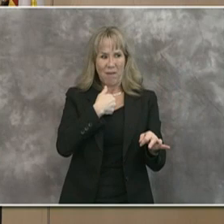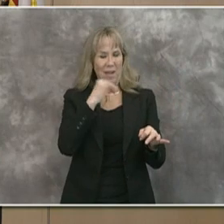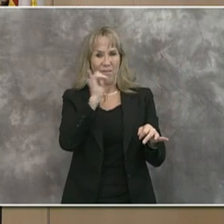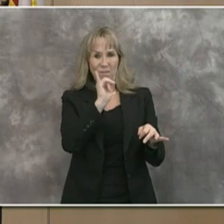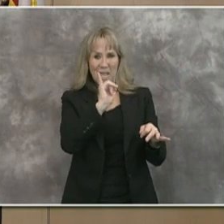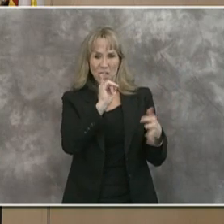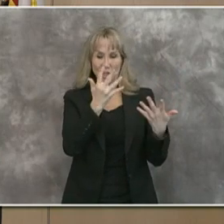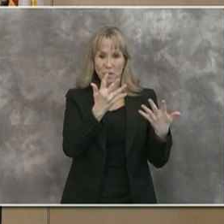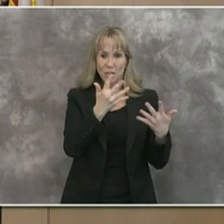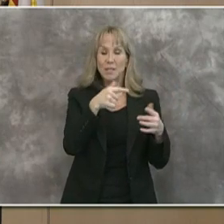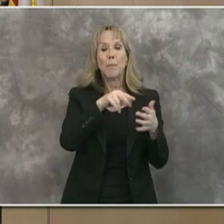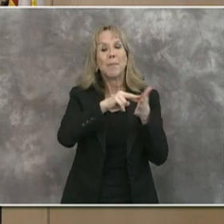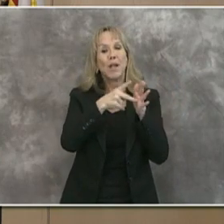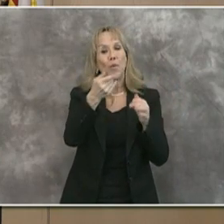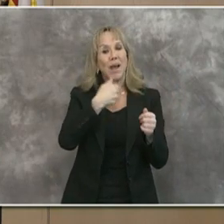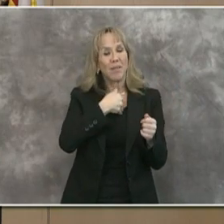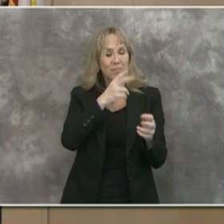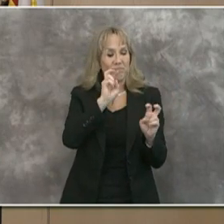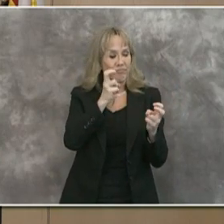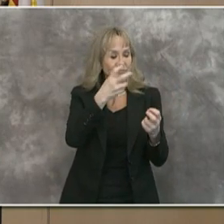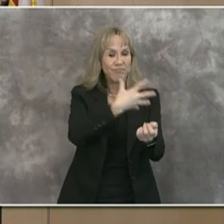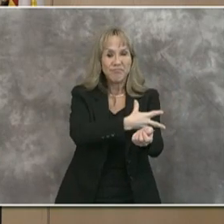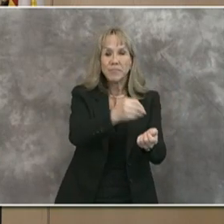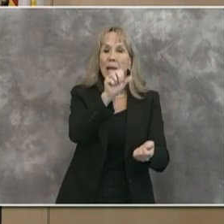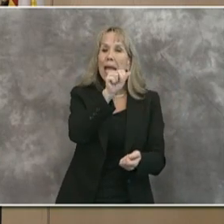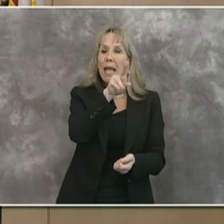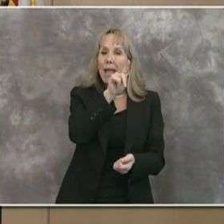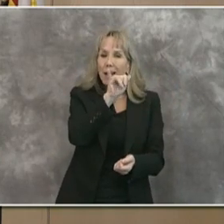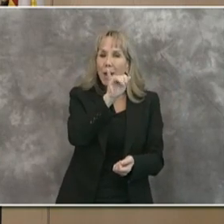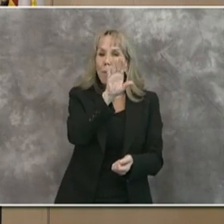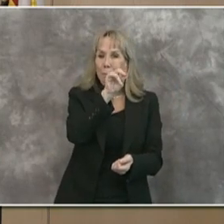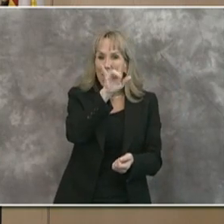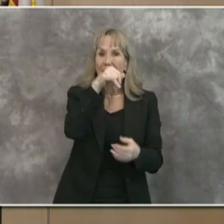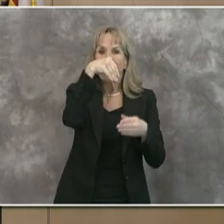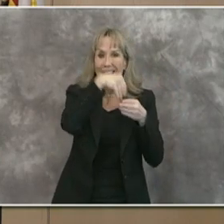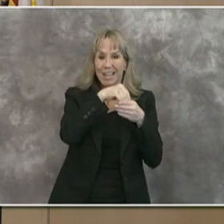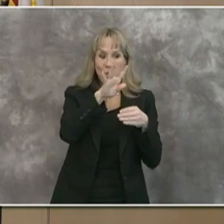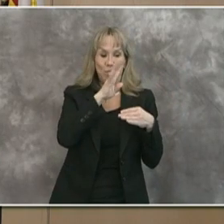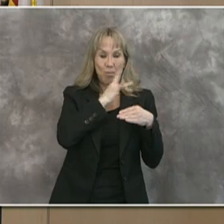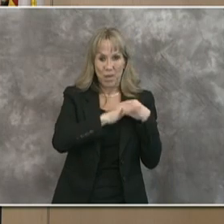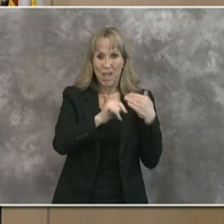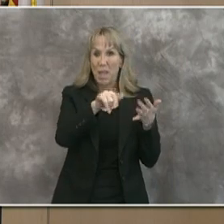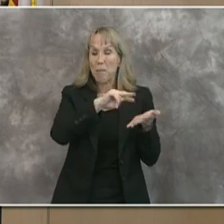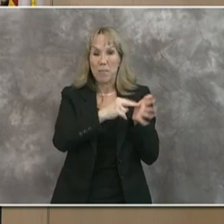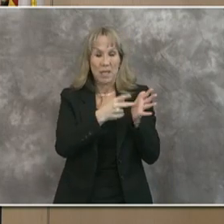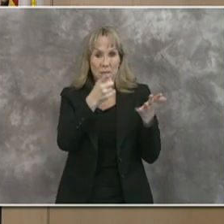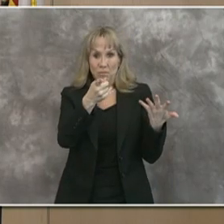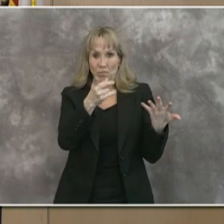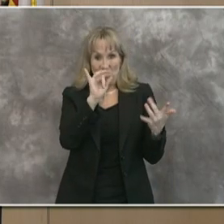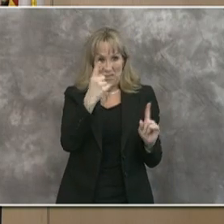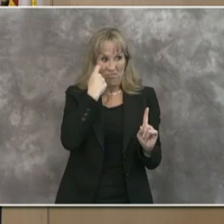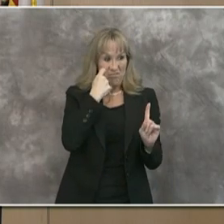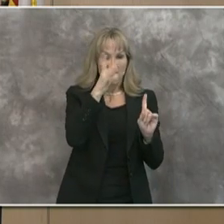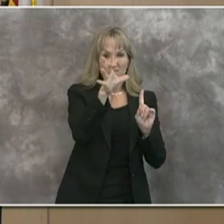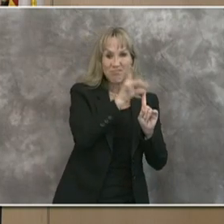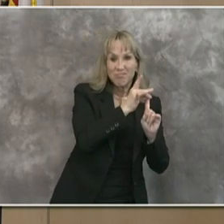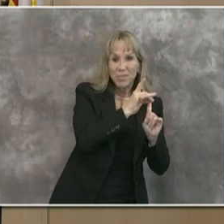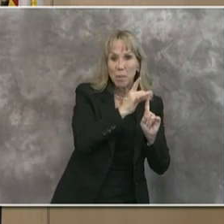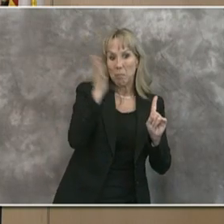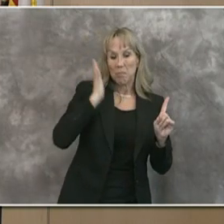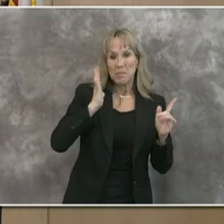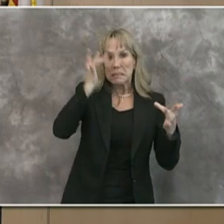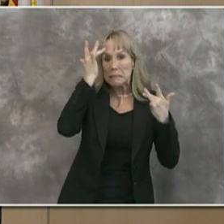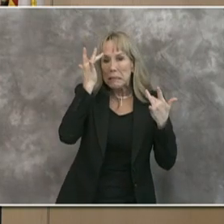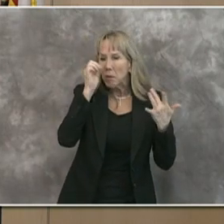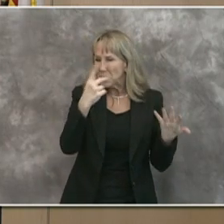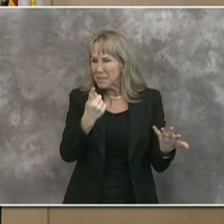thereby having antibodies in your blood that determine if you have previously been infected.